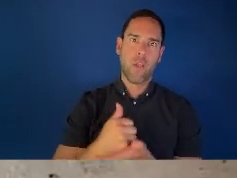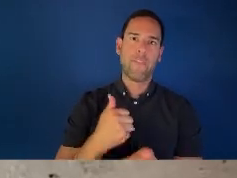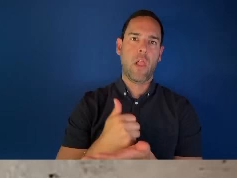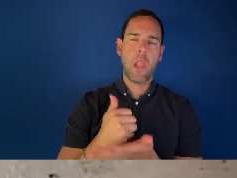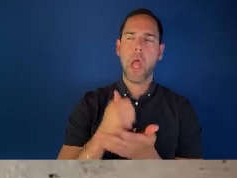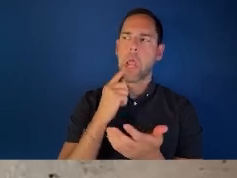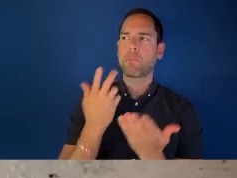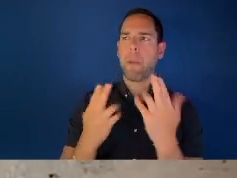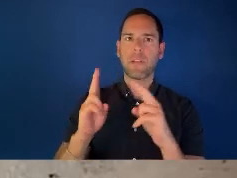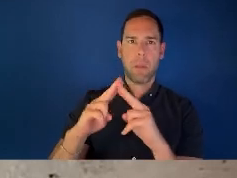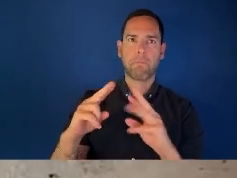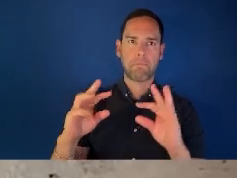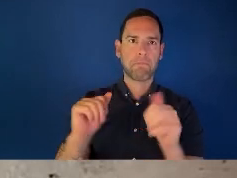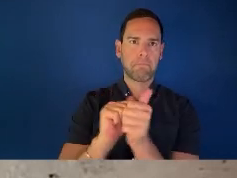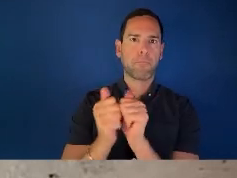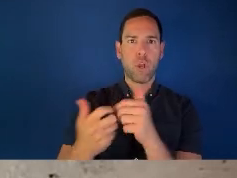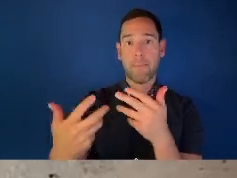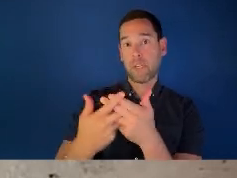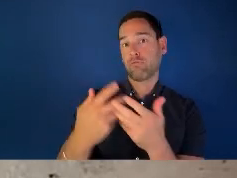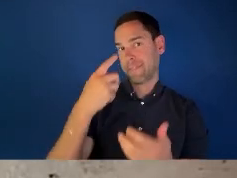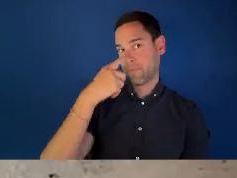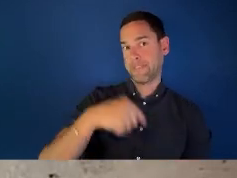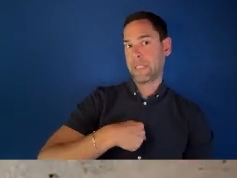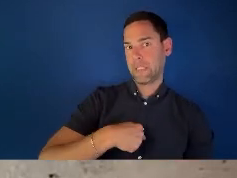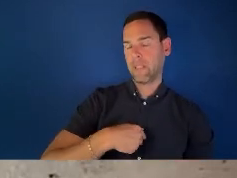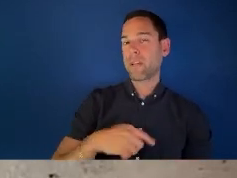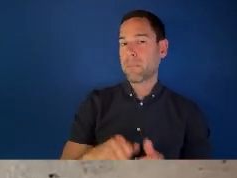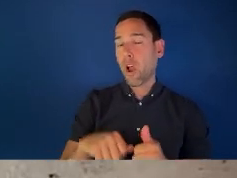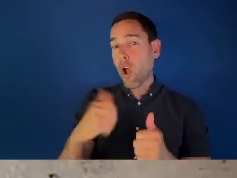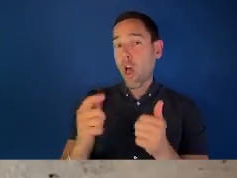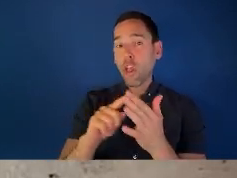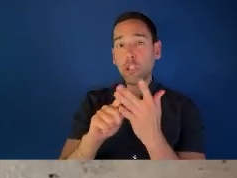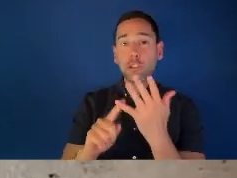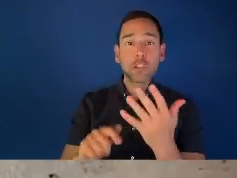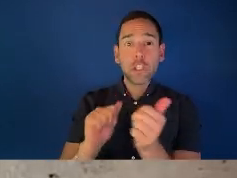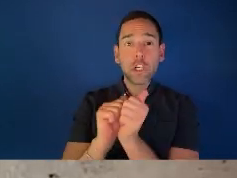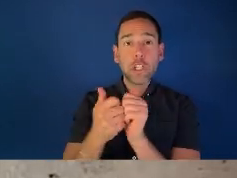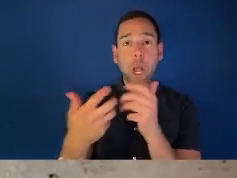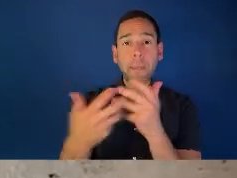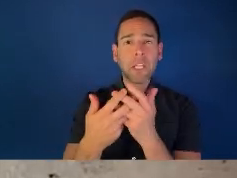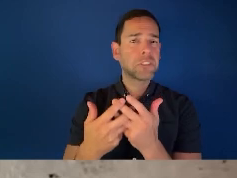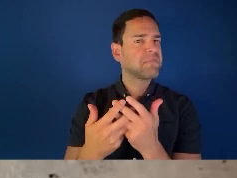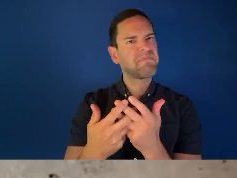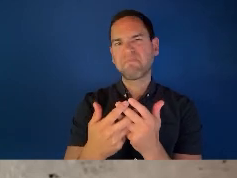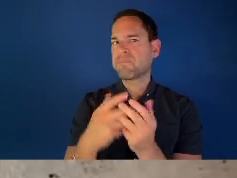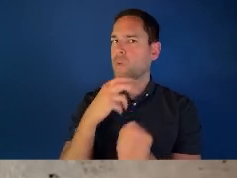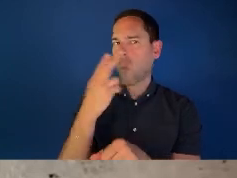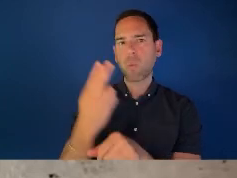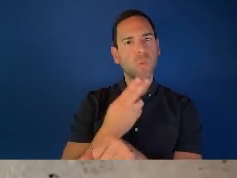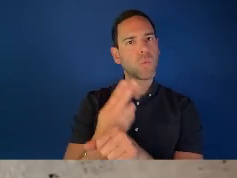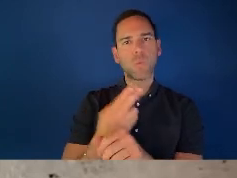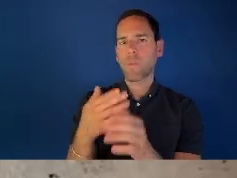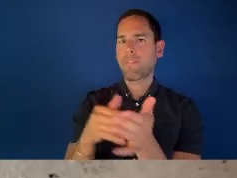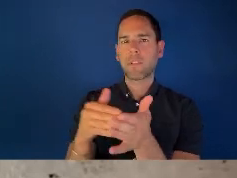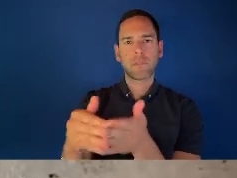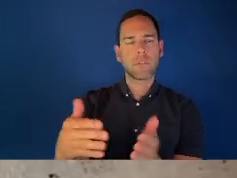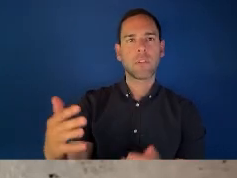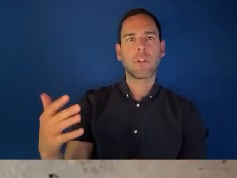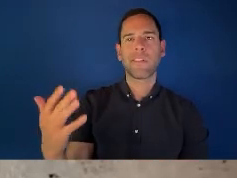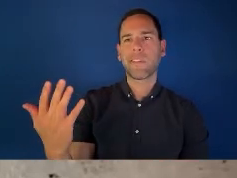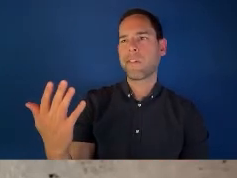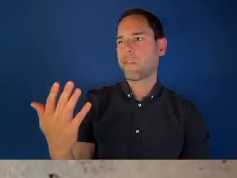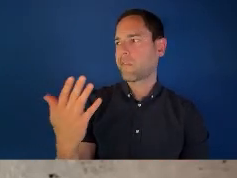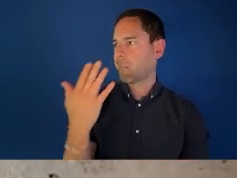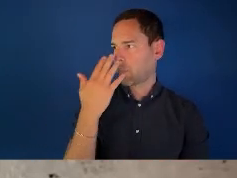you are required to leave the room and do it in a different place, which is fine, except for often all the other students